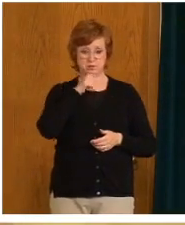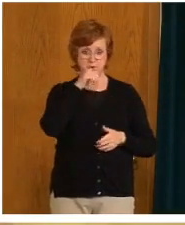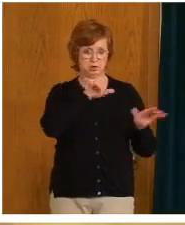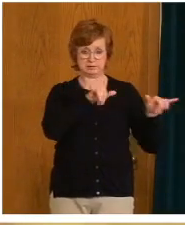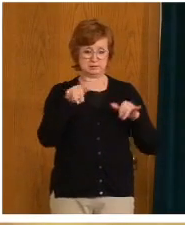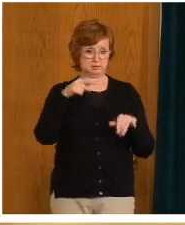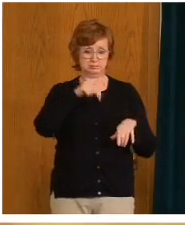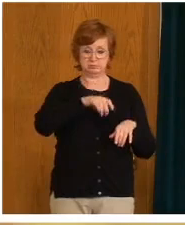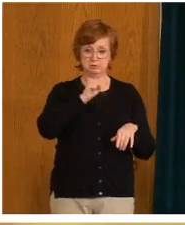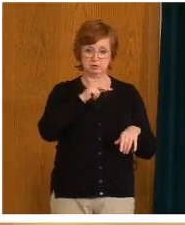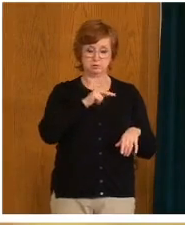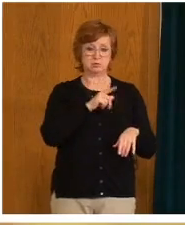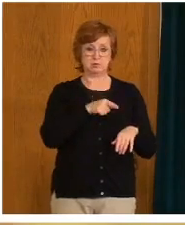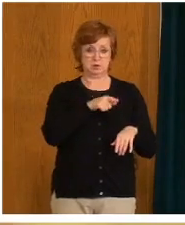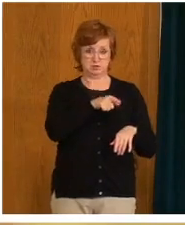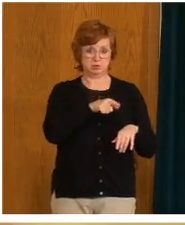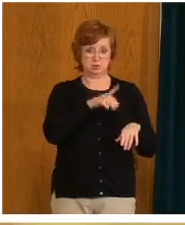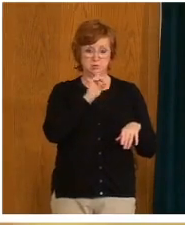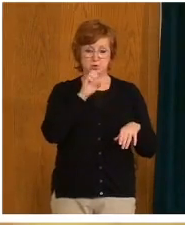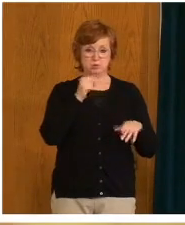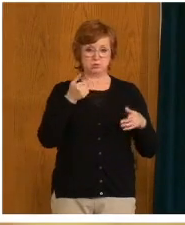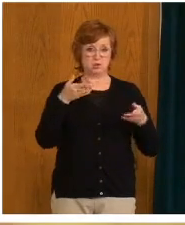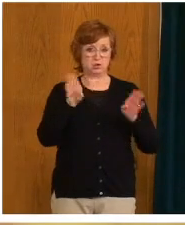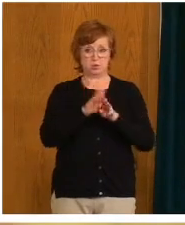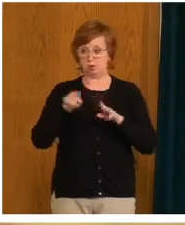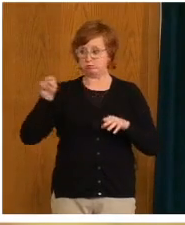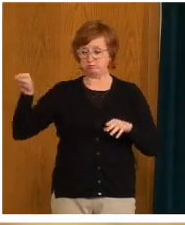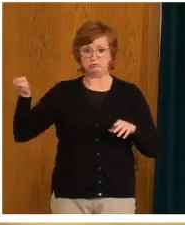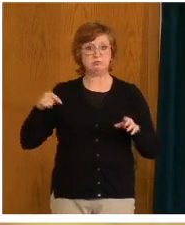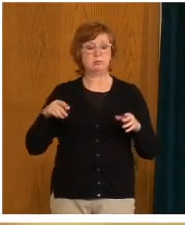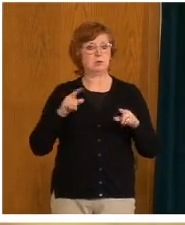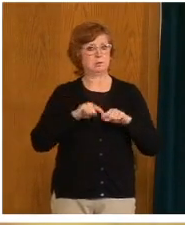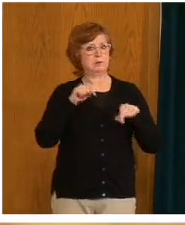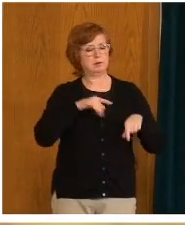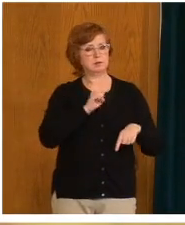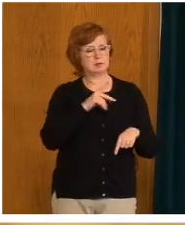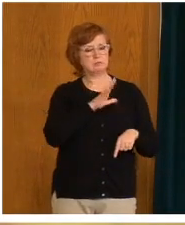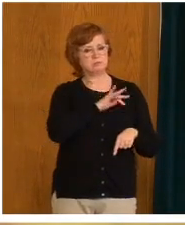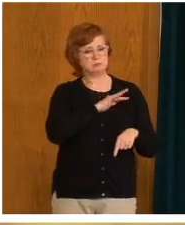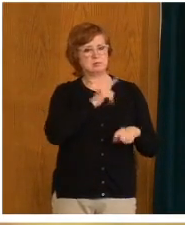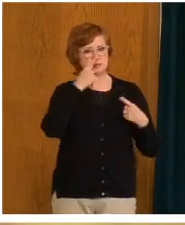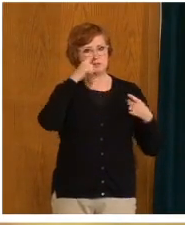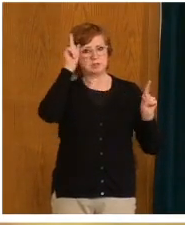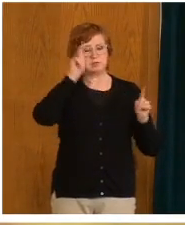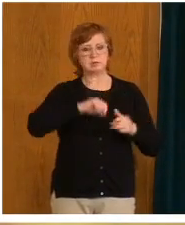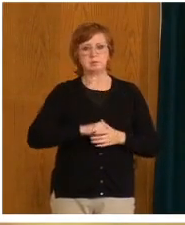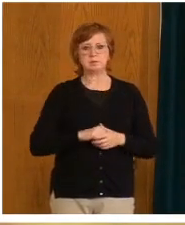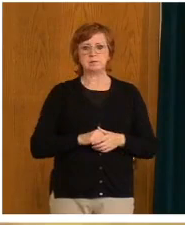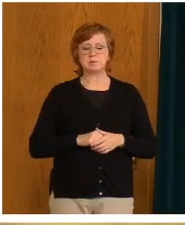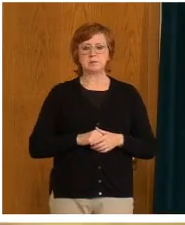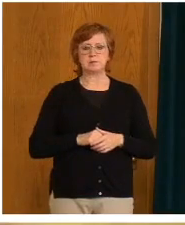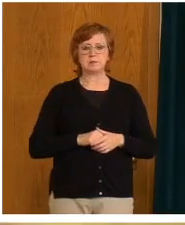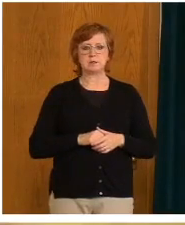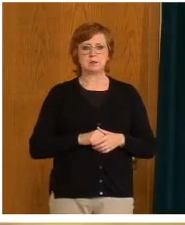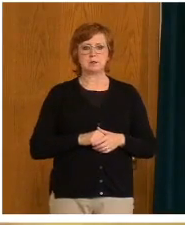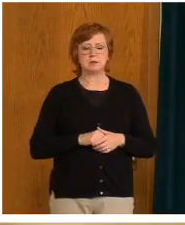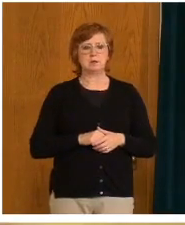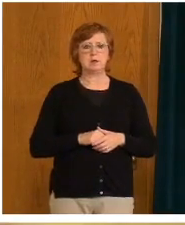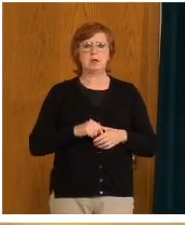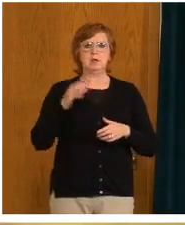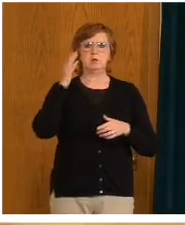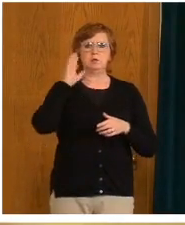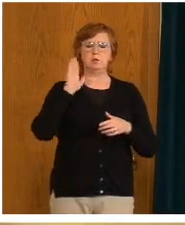need their ability to provide vaccines, which they show annually with the flu vaccination program. We need that capacity to